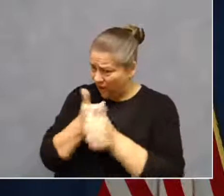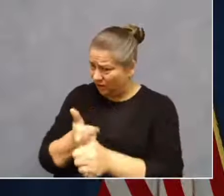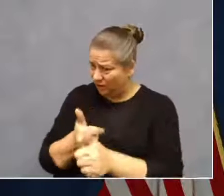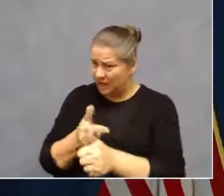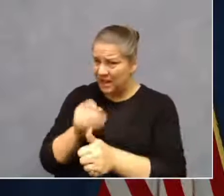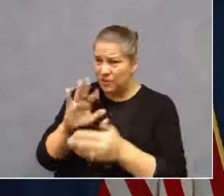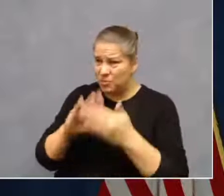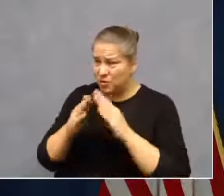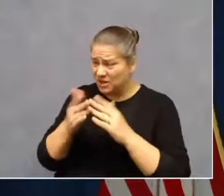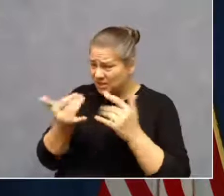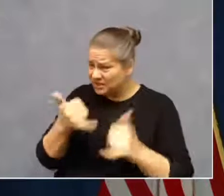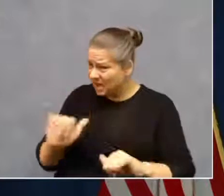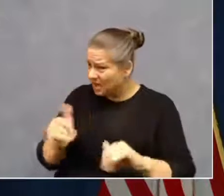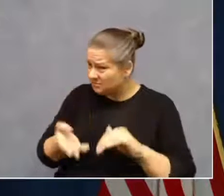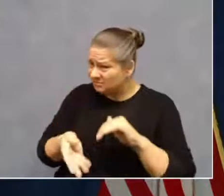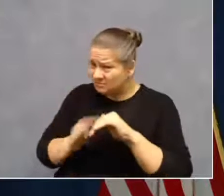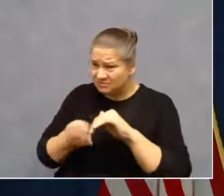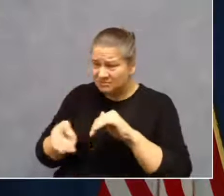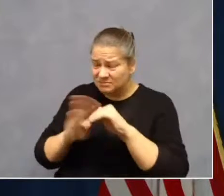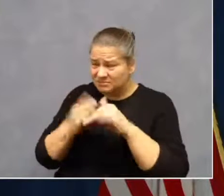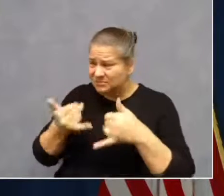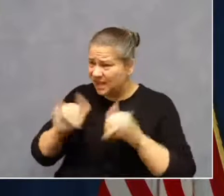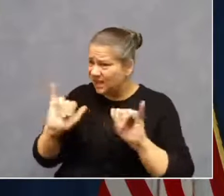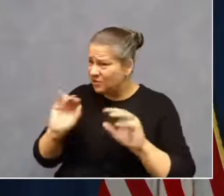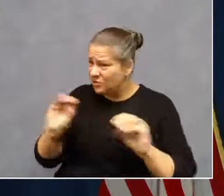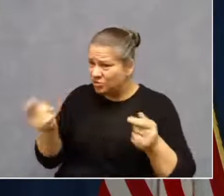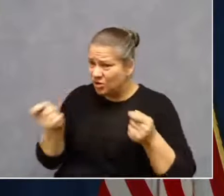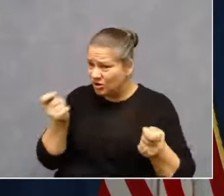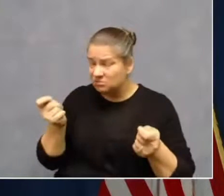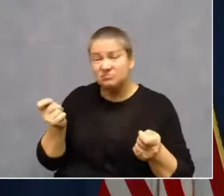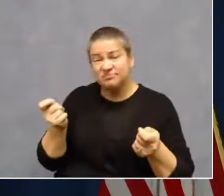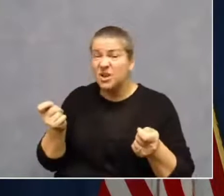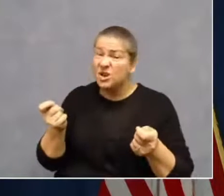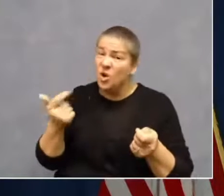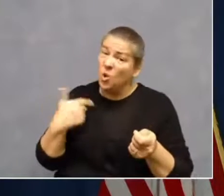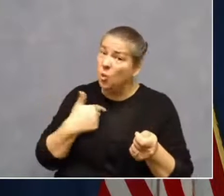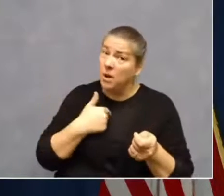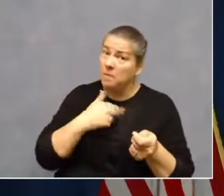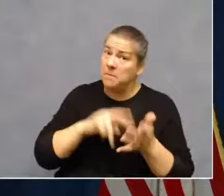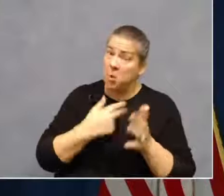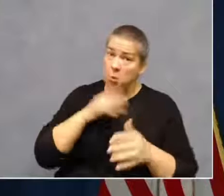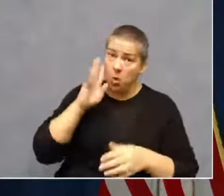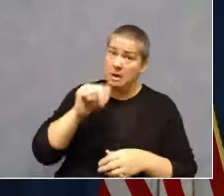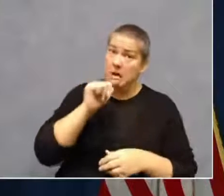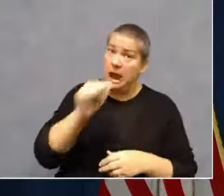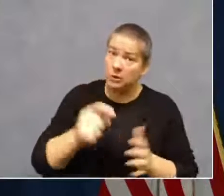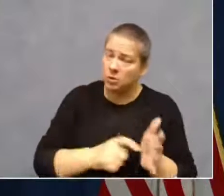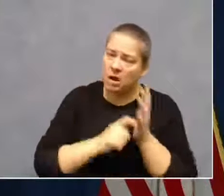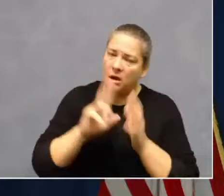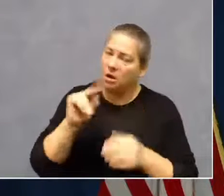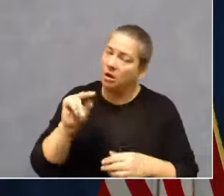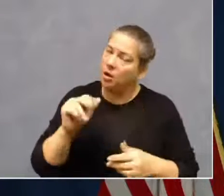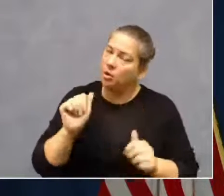these under control, we're not ruling out additional steps. Just to kind of button this up, I guess.